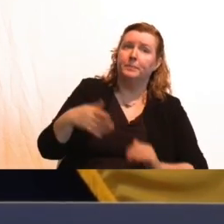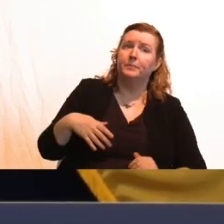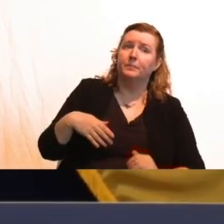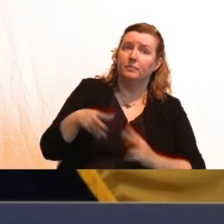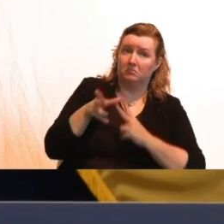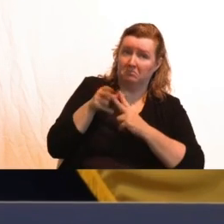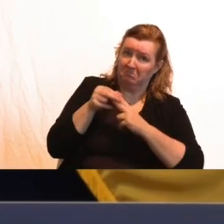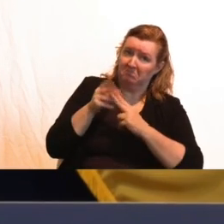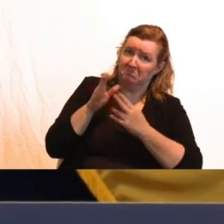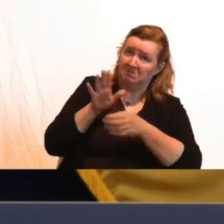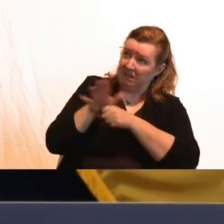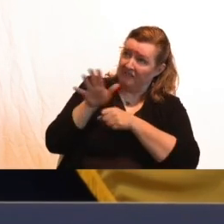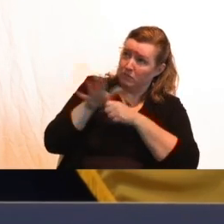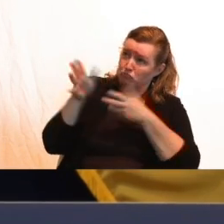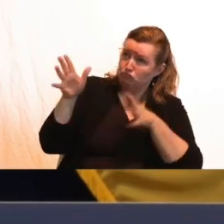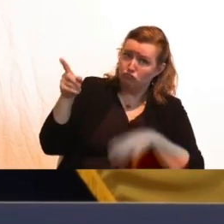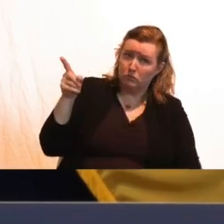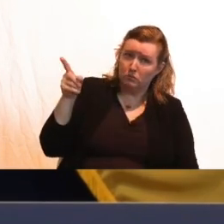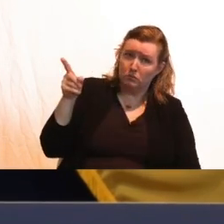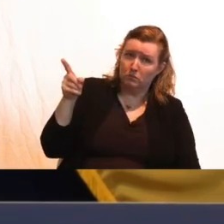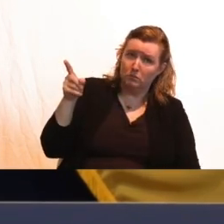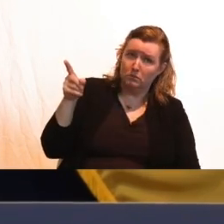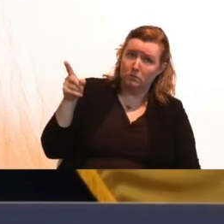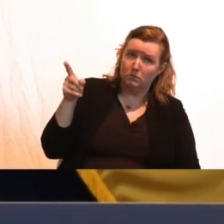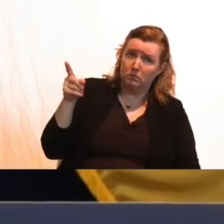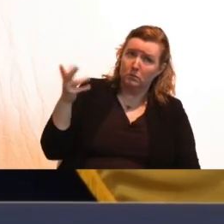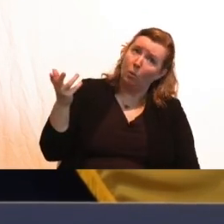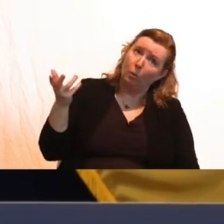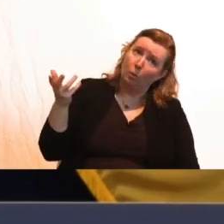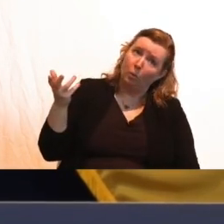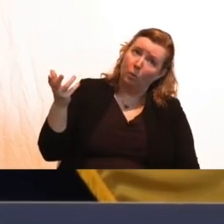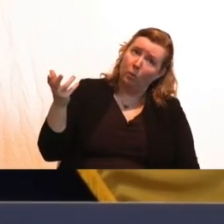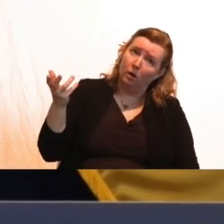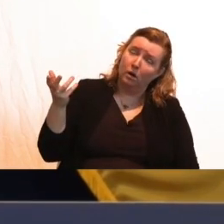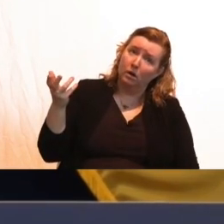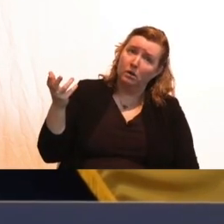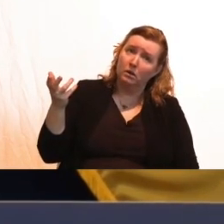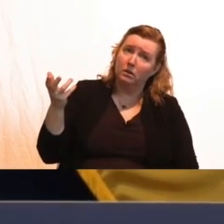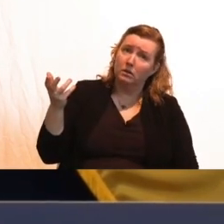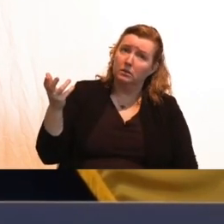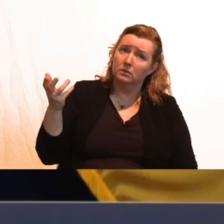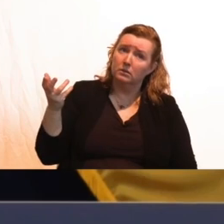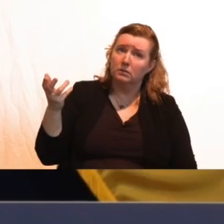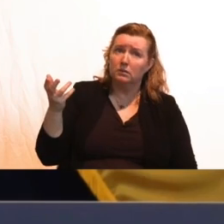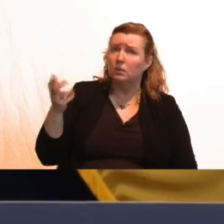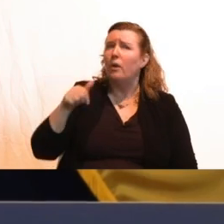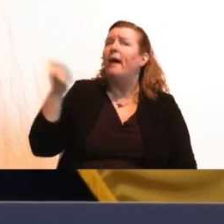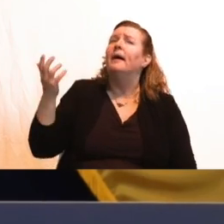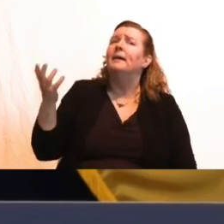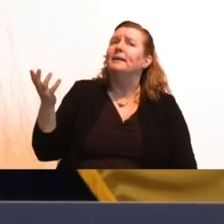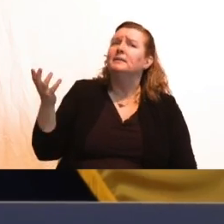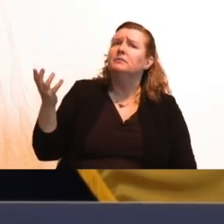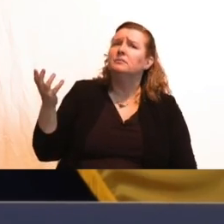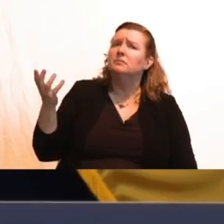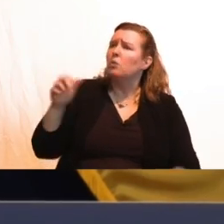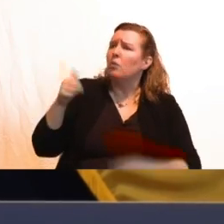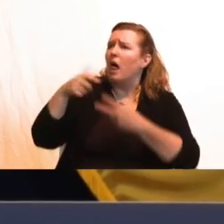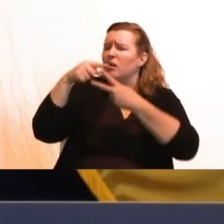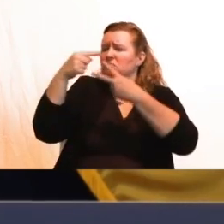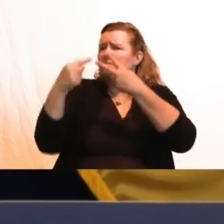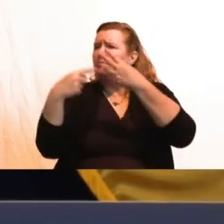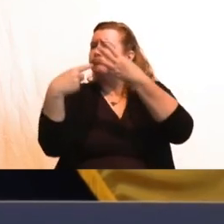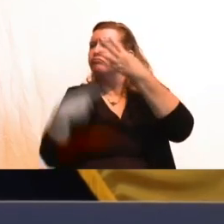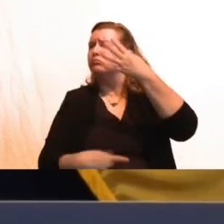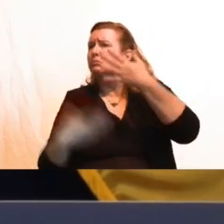And if not, what else might you plan on doing legislatively or with your own colleagues? Yeah, it's a good question, and I'll give you an incomplete answer. We're looking at